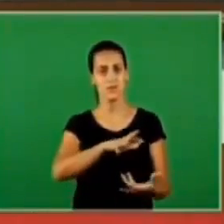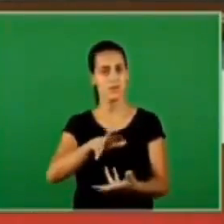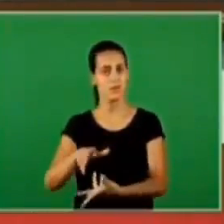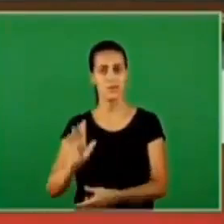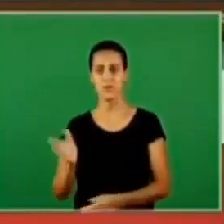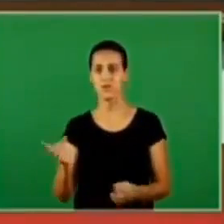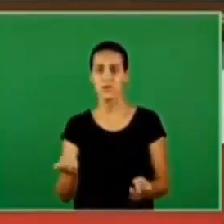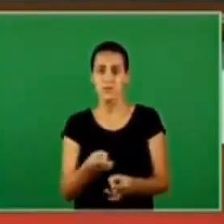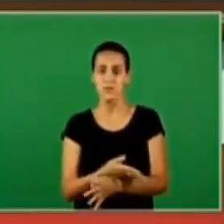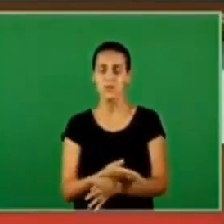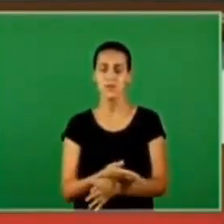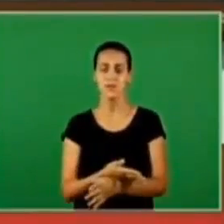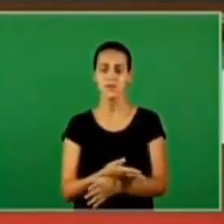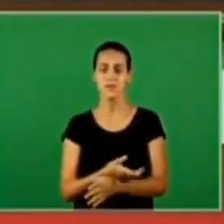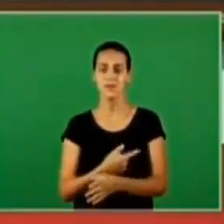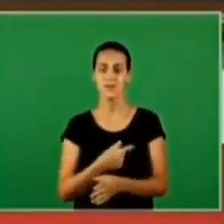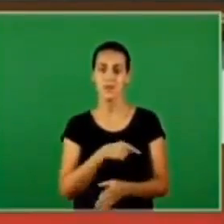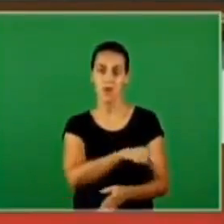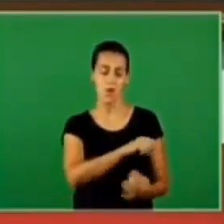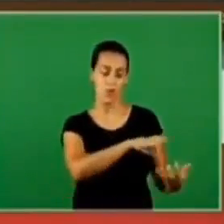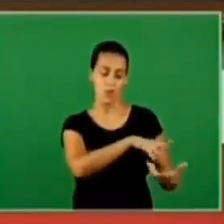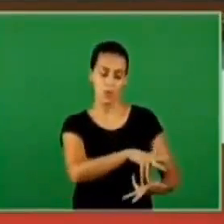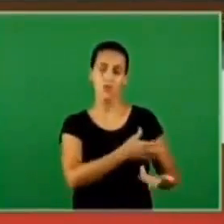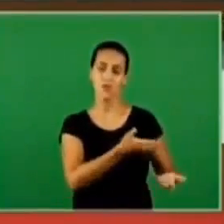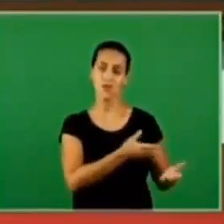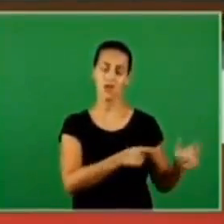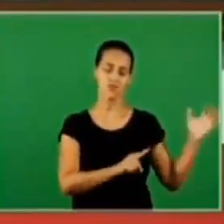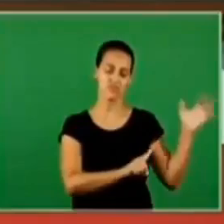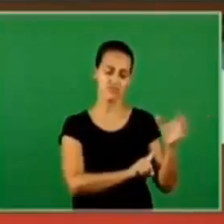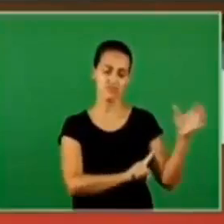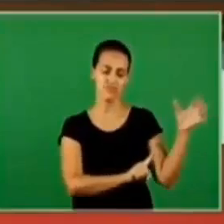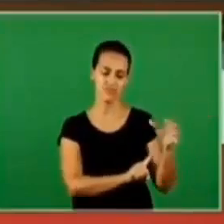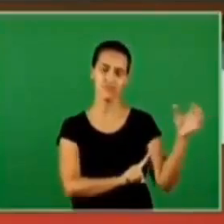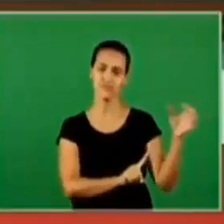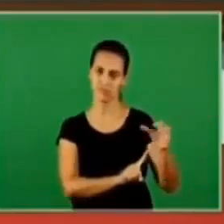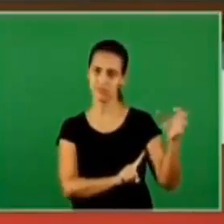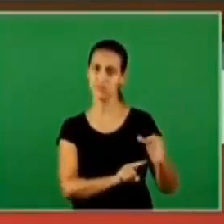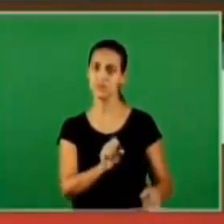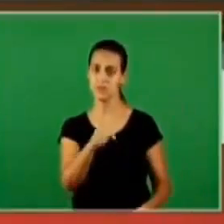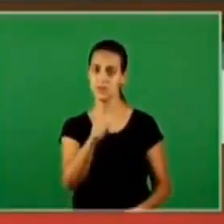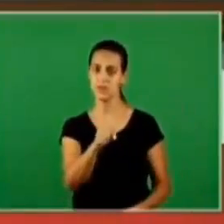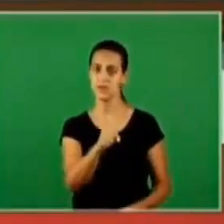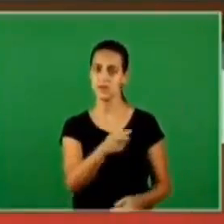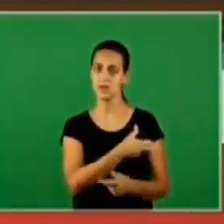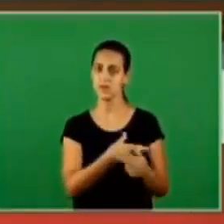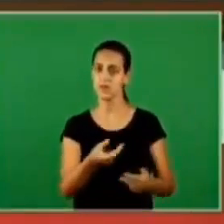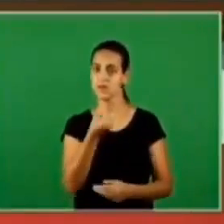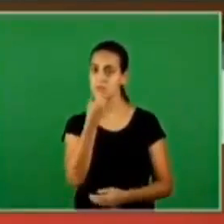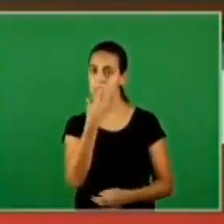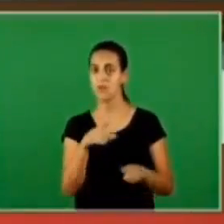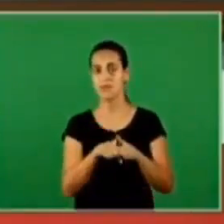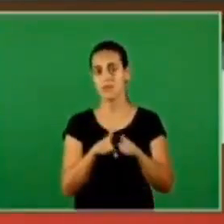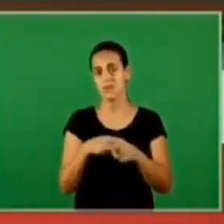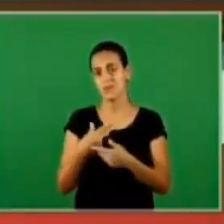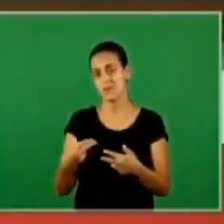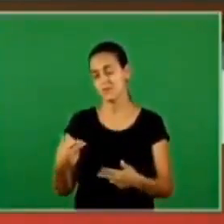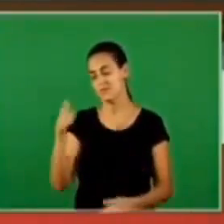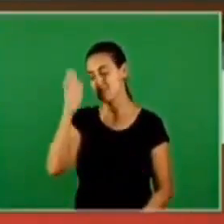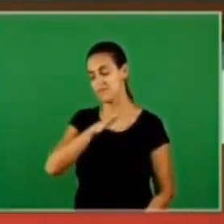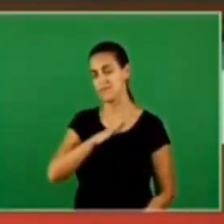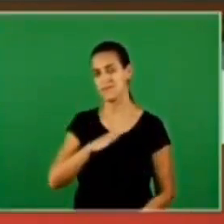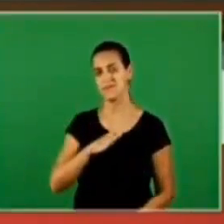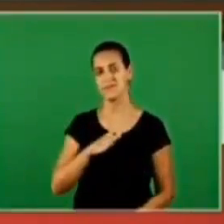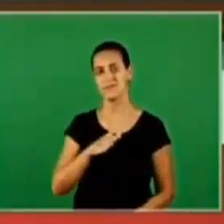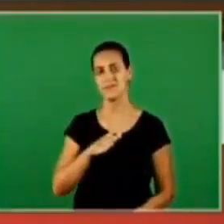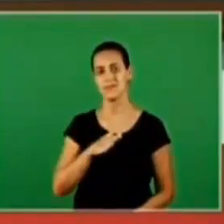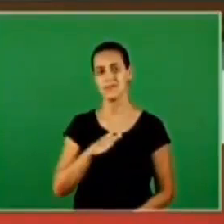The world is ready to give all the possible lessons about what is good and also of what